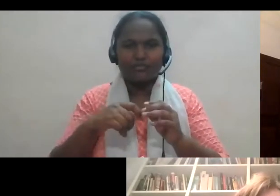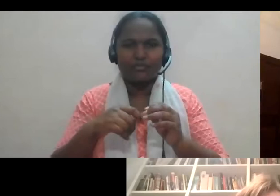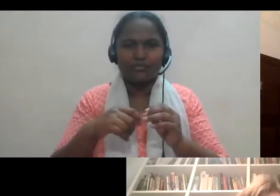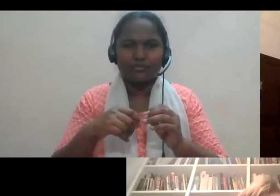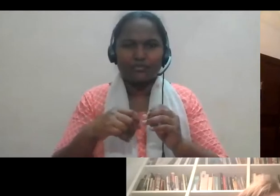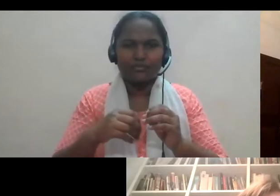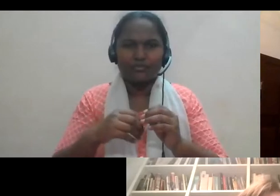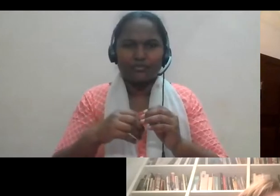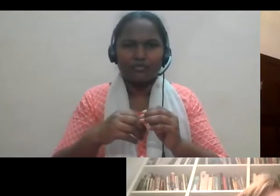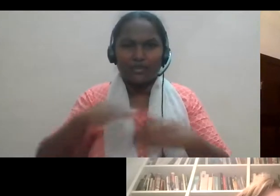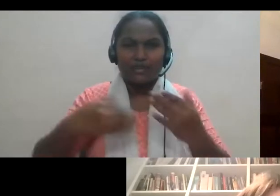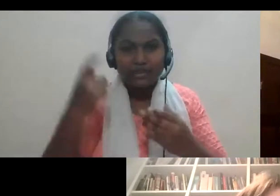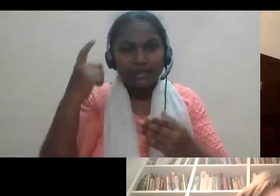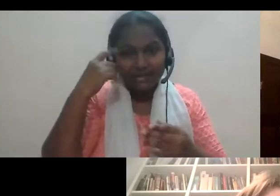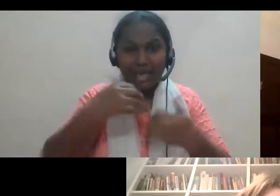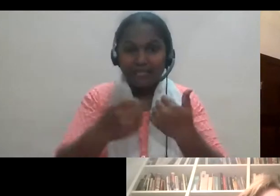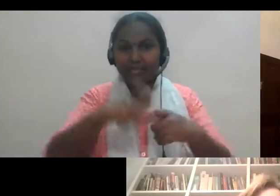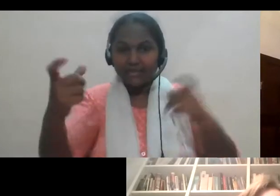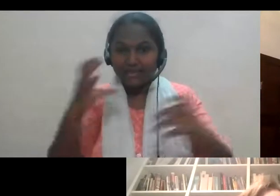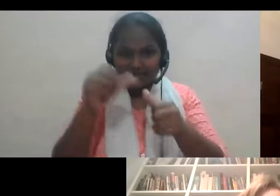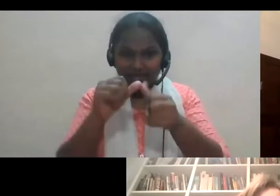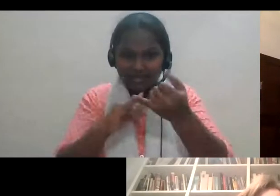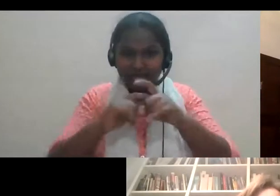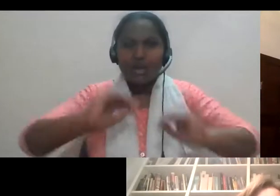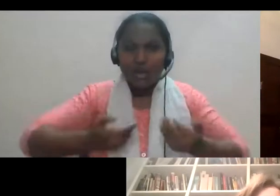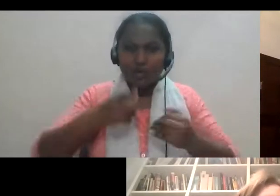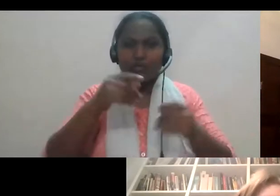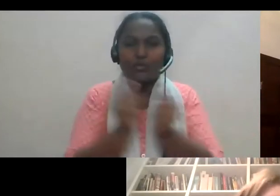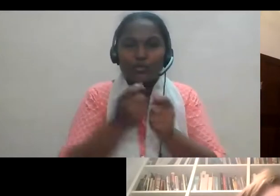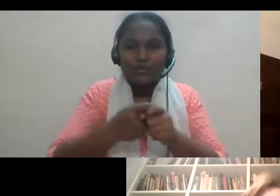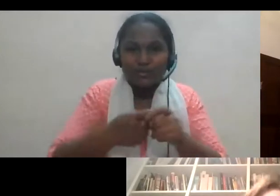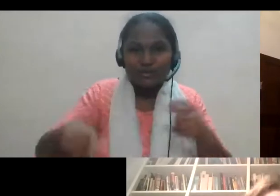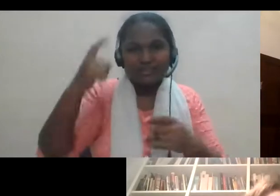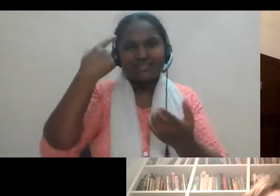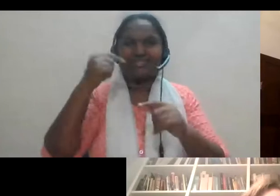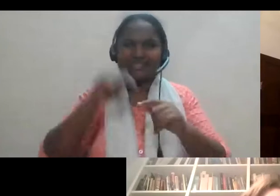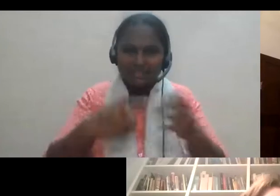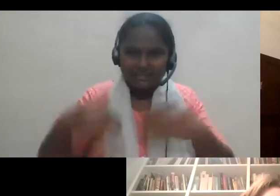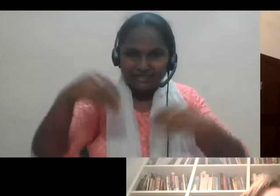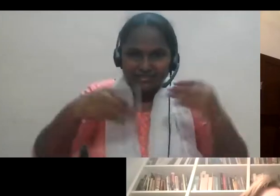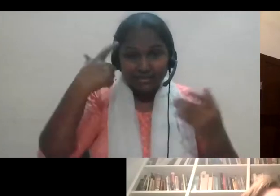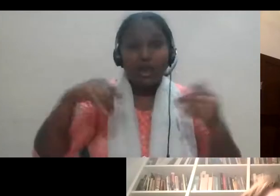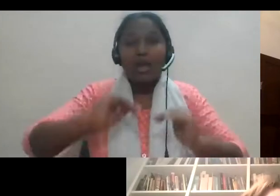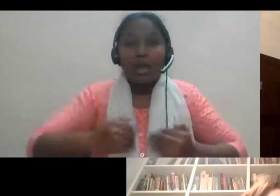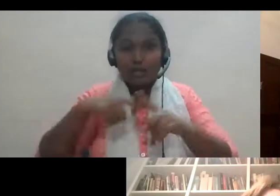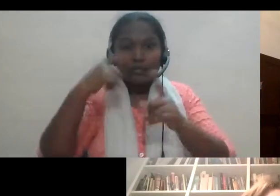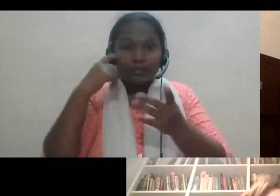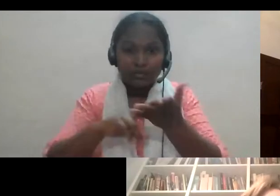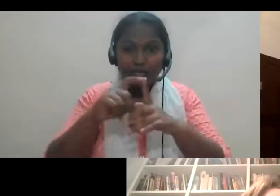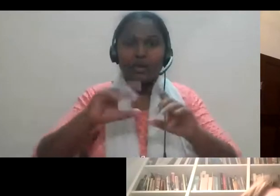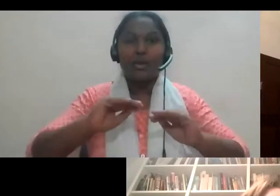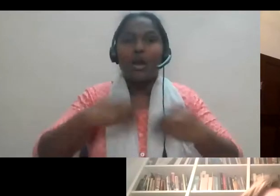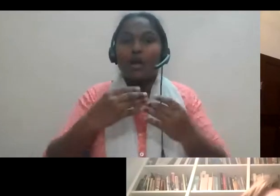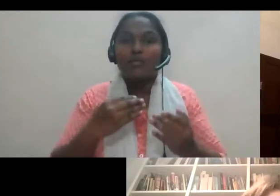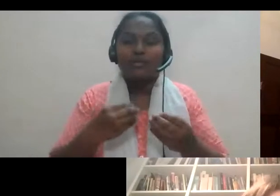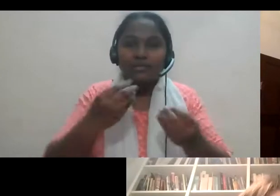know about? And in other cases, it was, you know, how would you work with our collection? What kind of, how would you